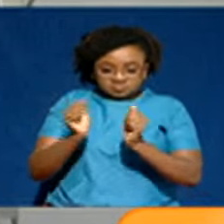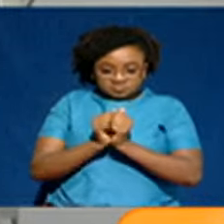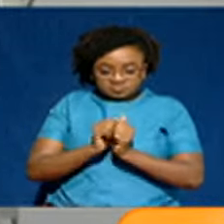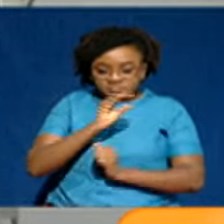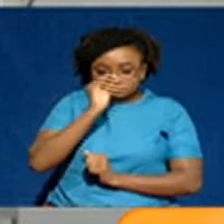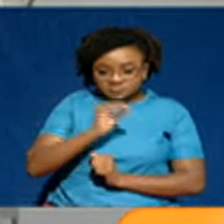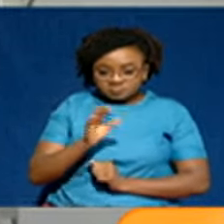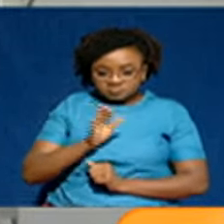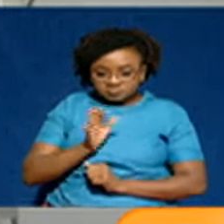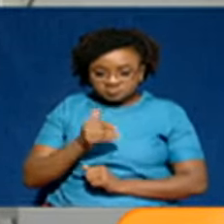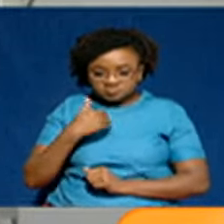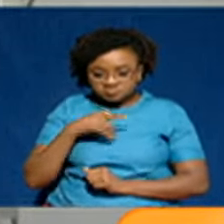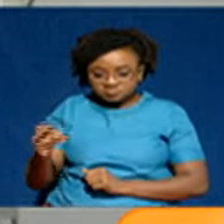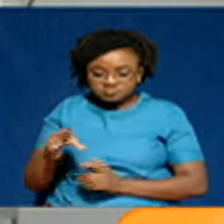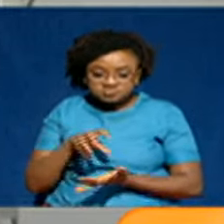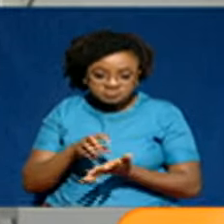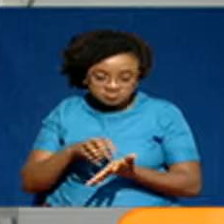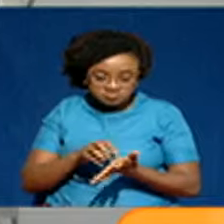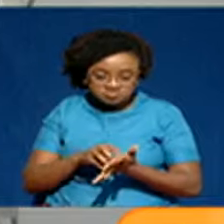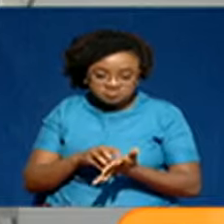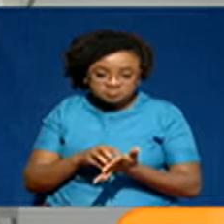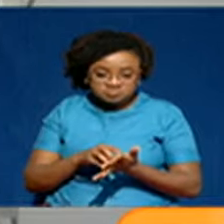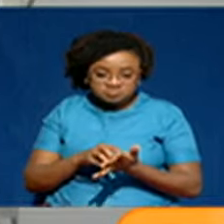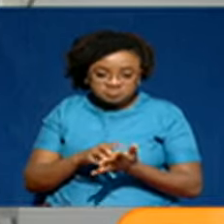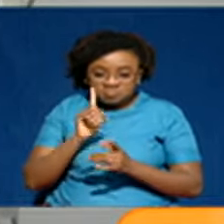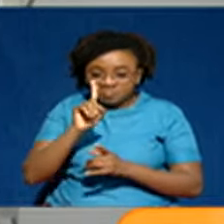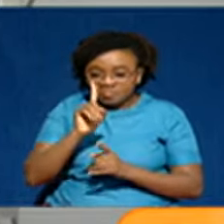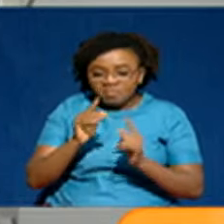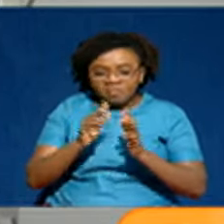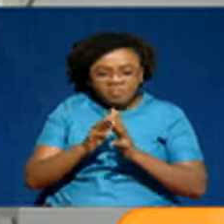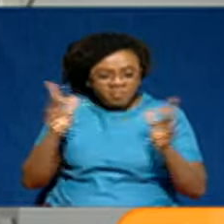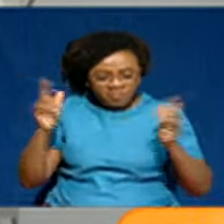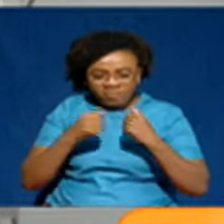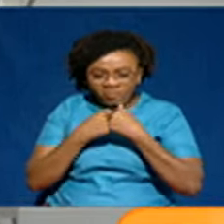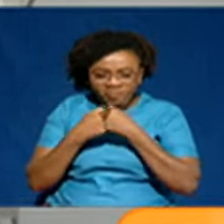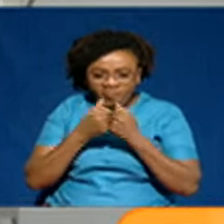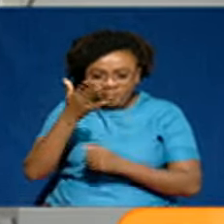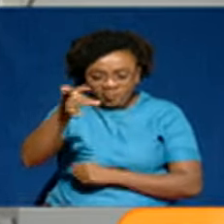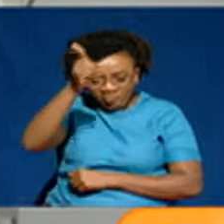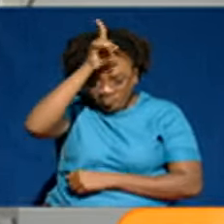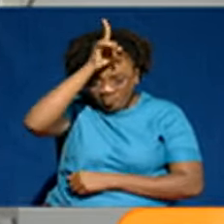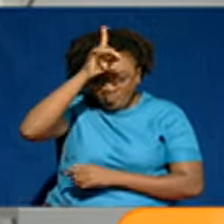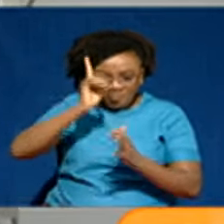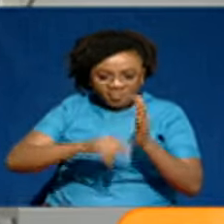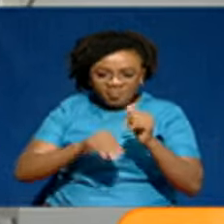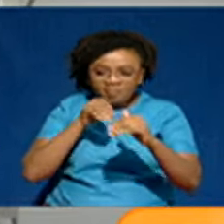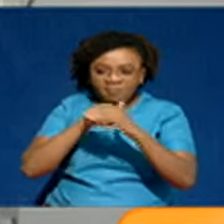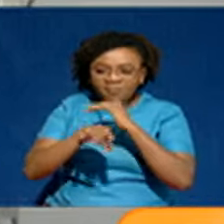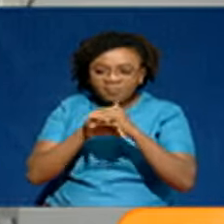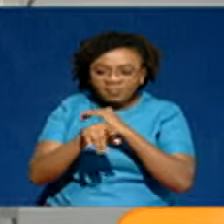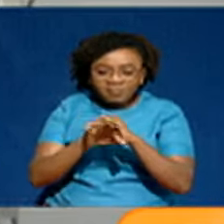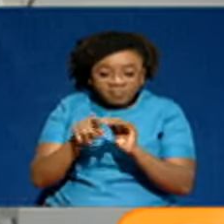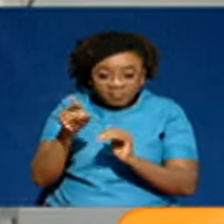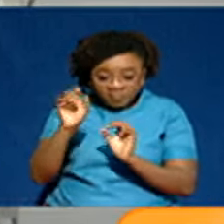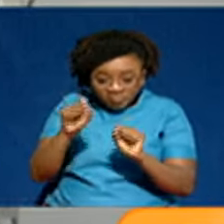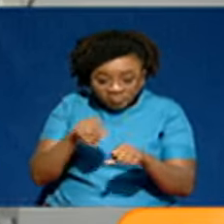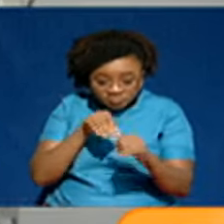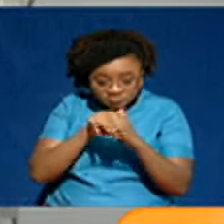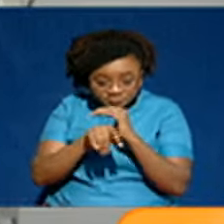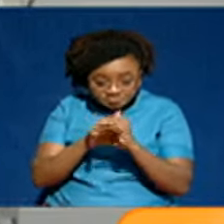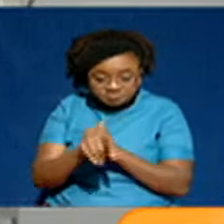from endometriosis. So one of the biggest challenges, more so in the rural, is accessibility. How easily do they